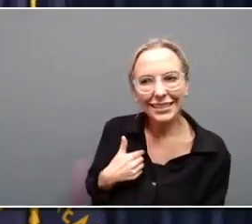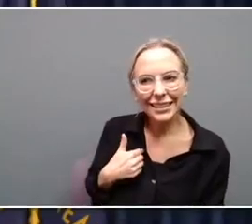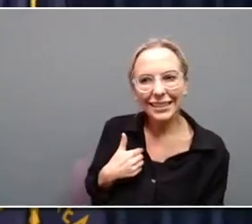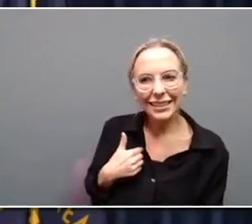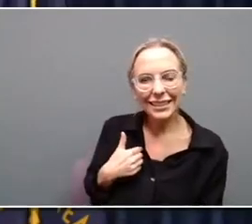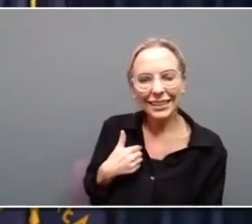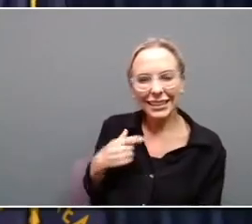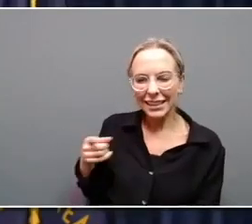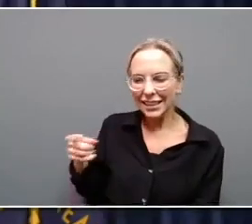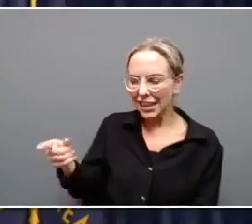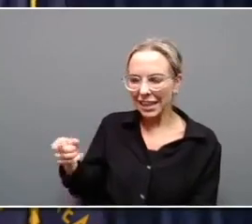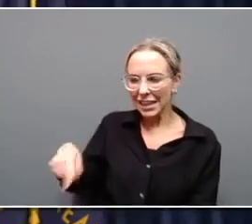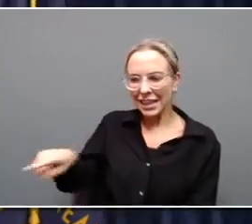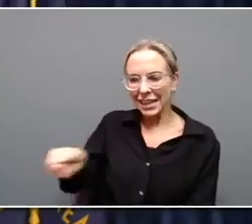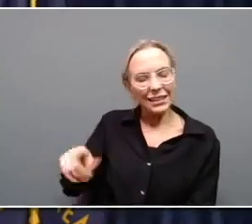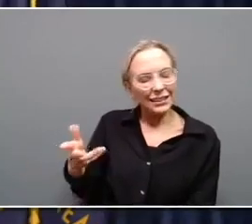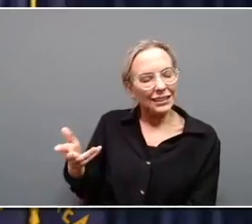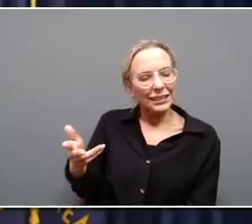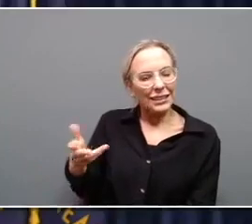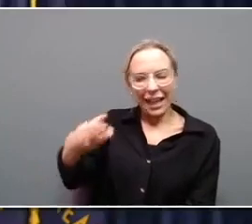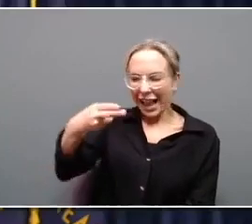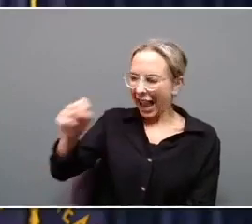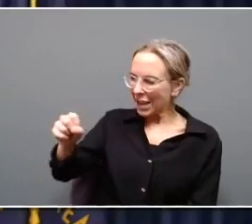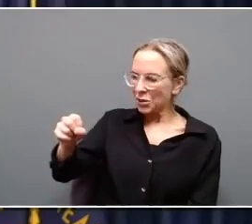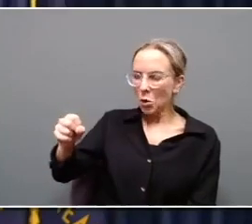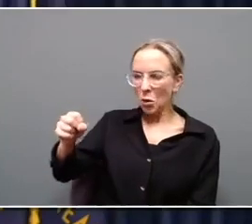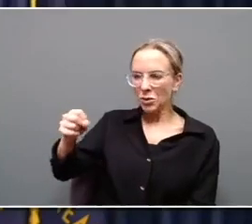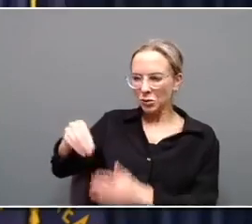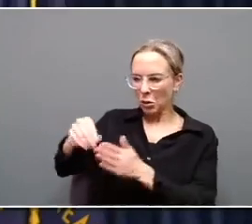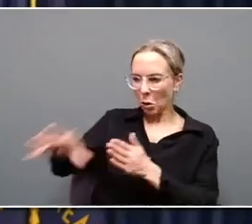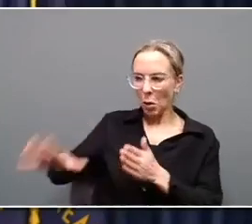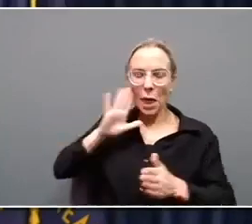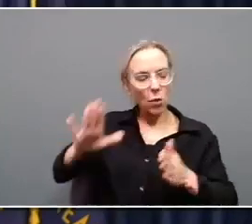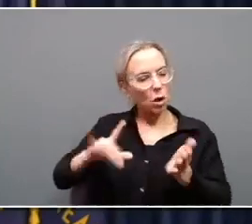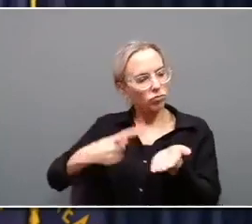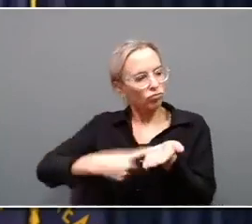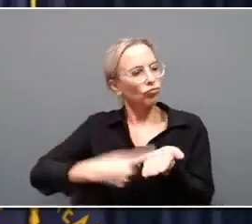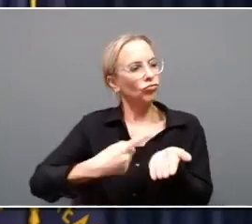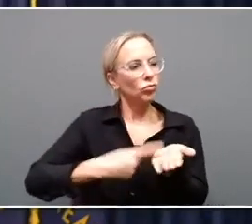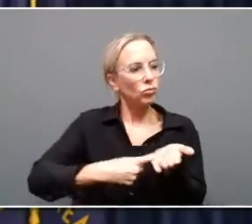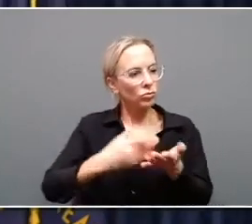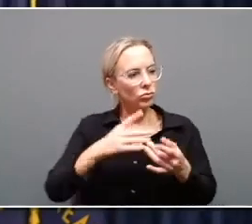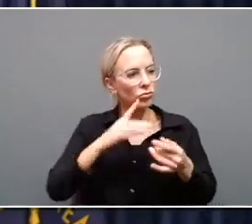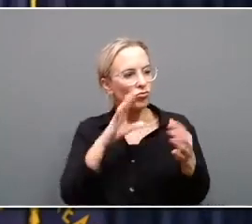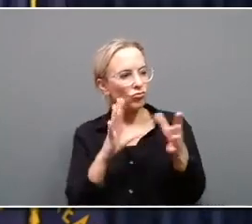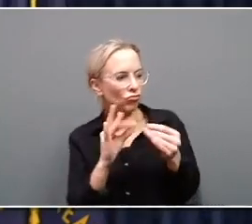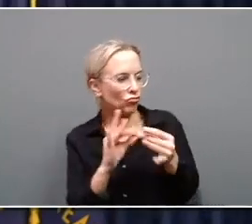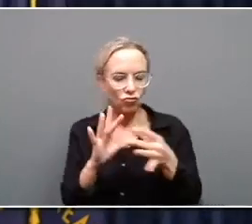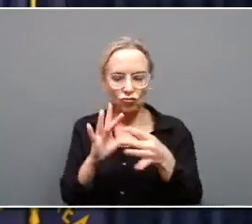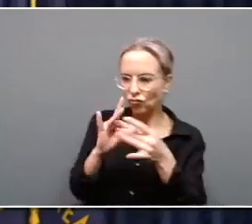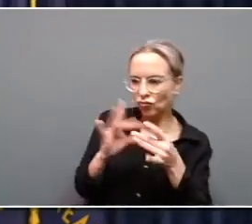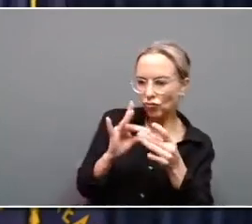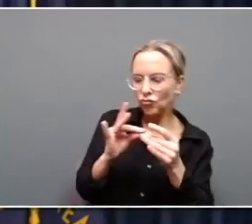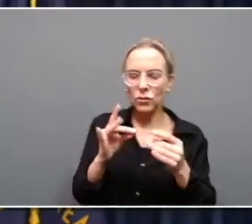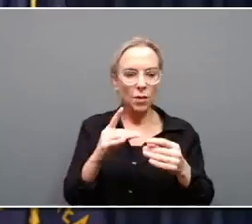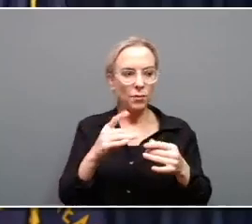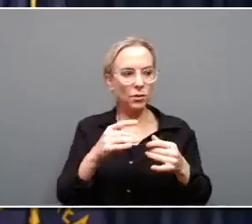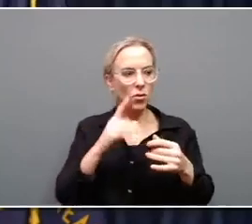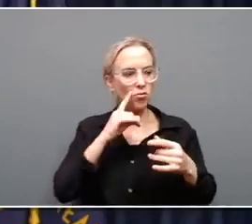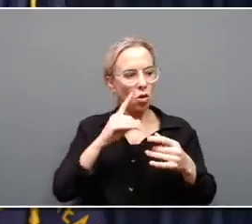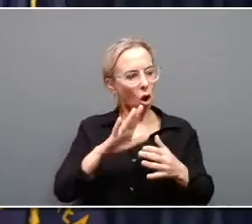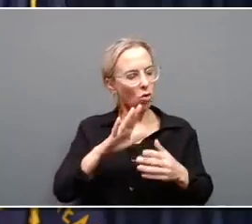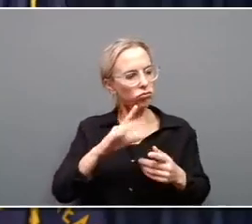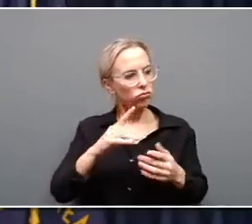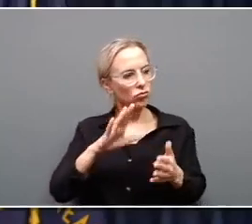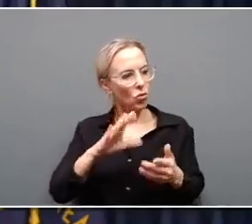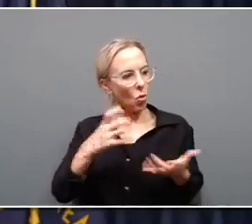it. These high schoolers, they'll debate, they'll have really strong arguments, and then at the end of the day, they'll vote and they'll move